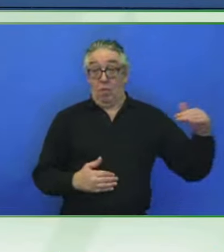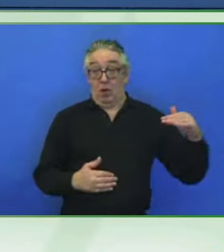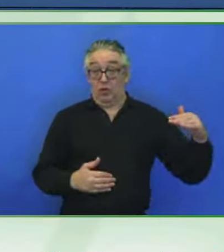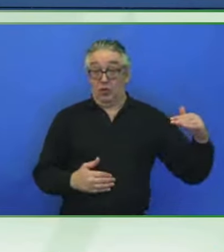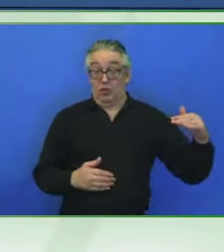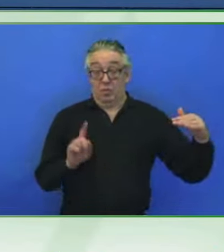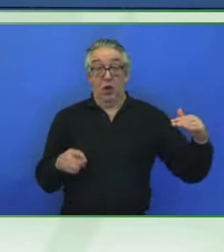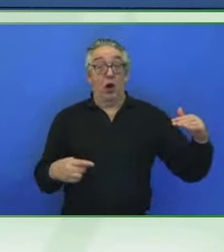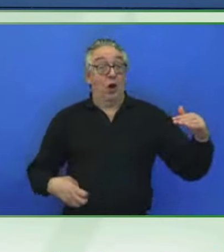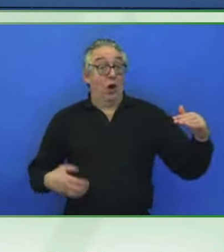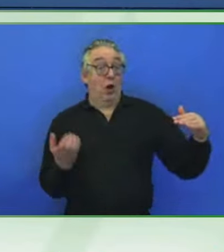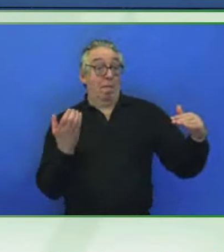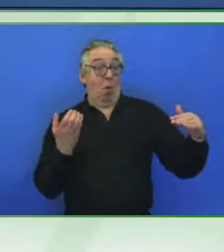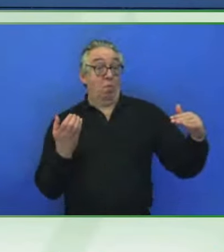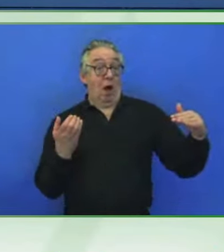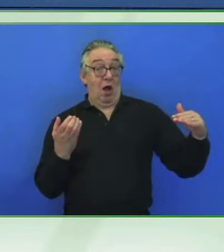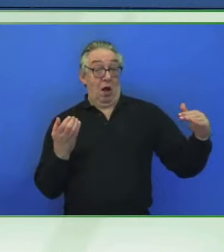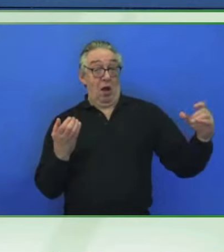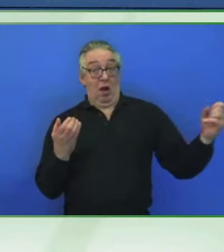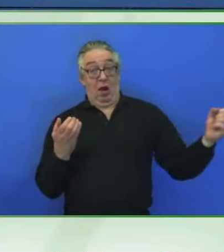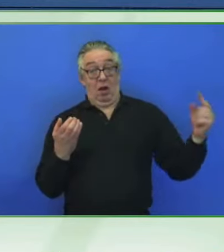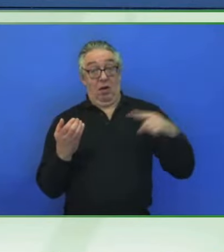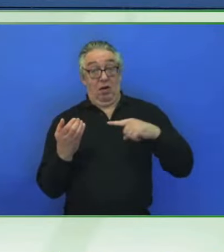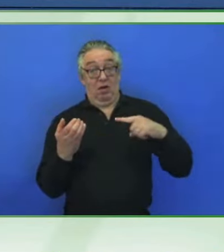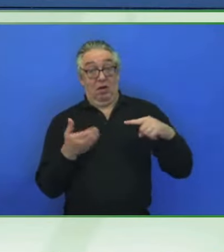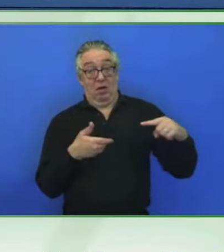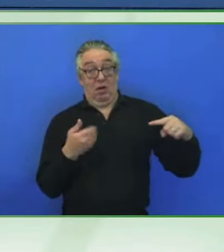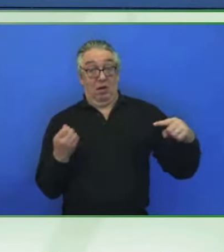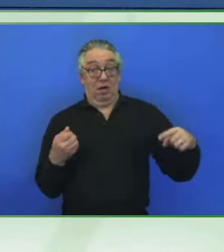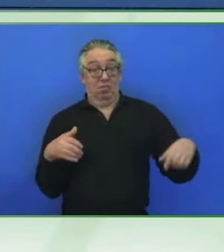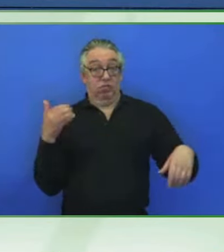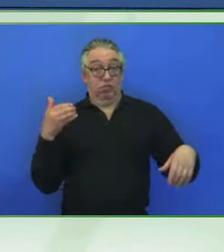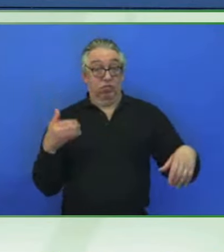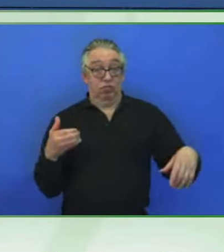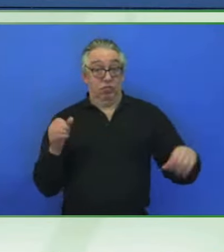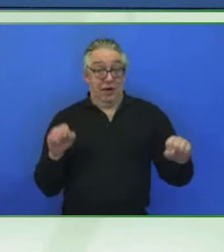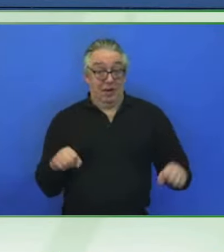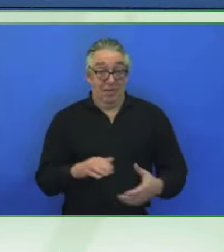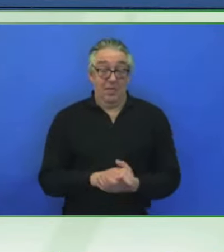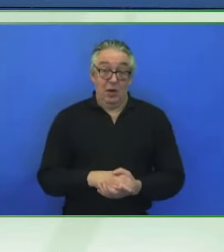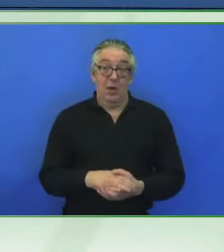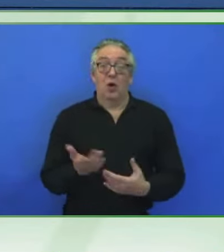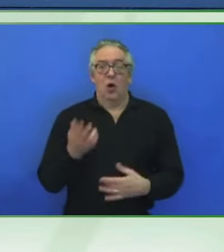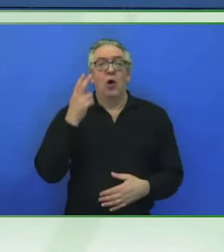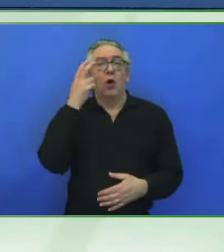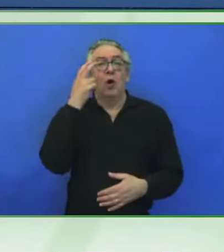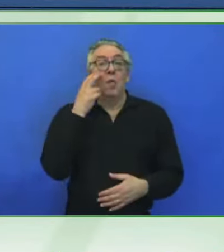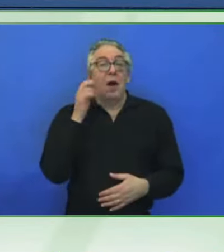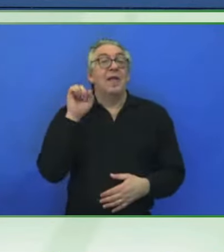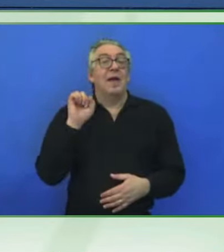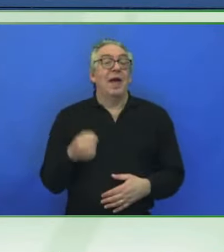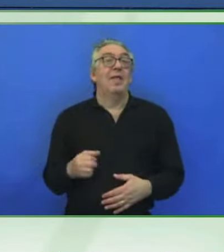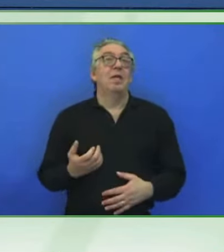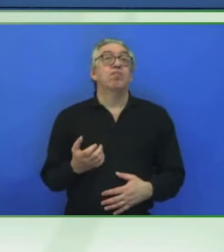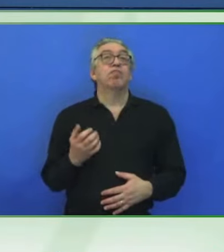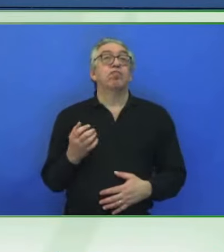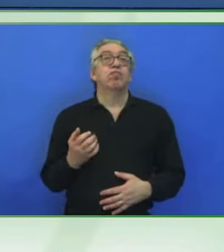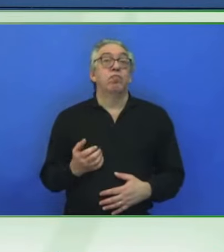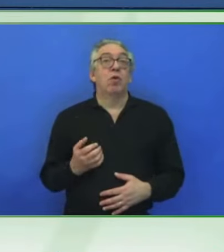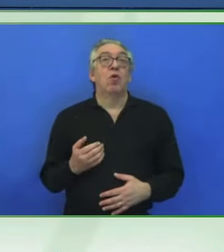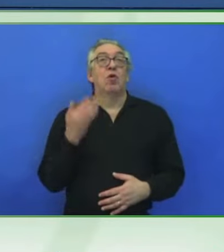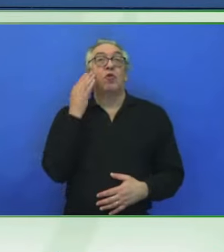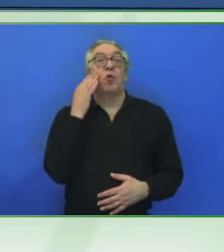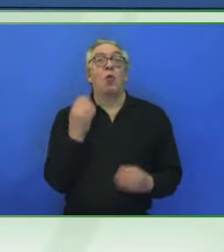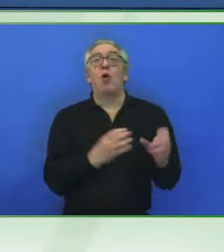system, developed by TMB at home, helps visually impaired people to identify which bus line